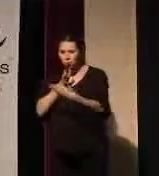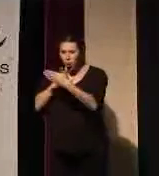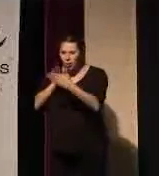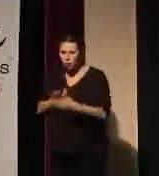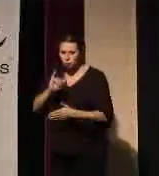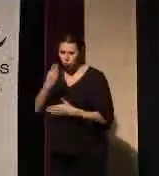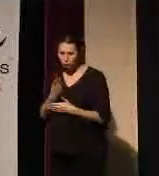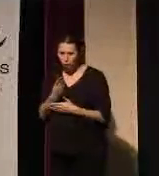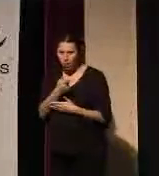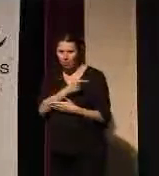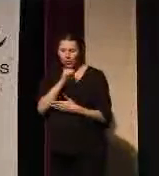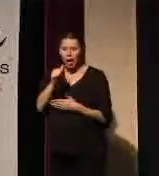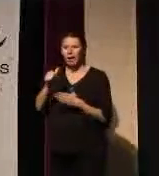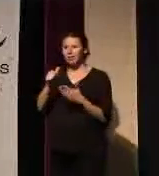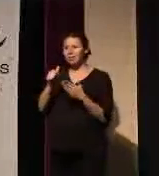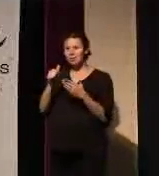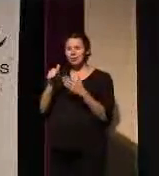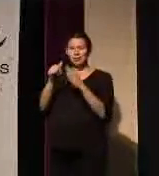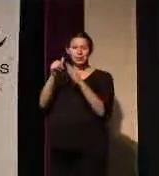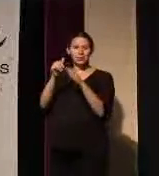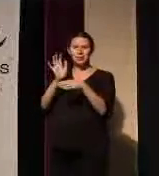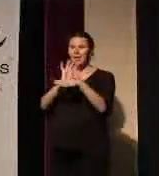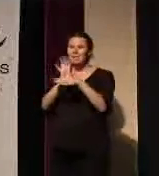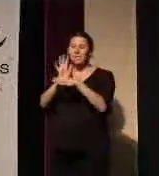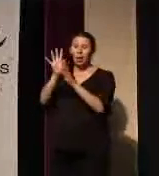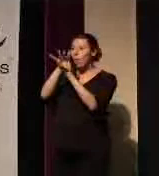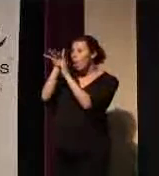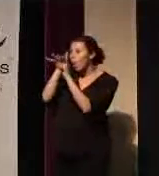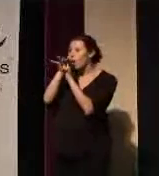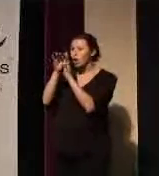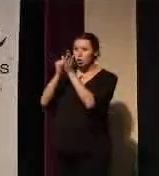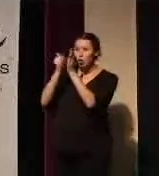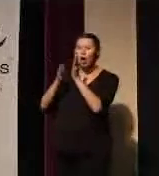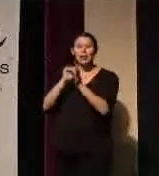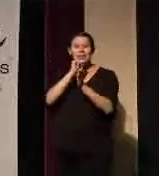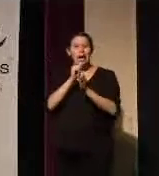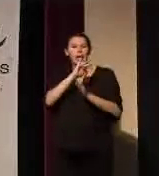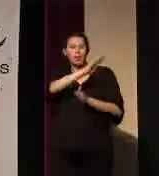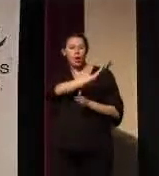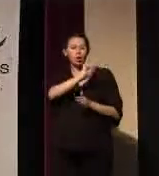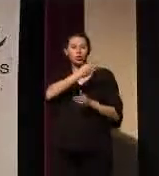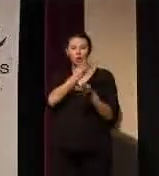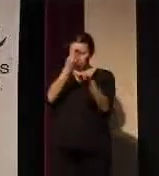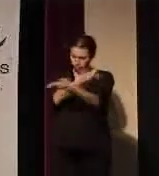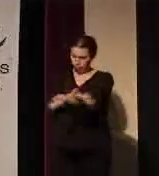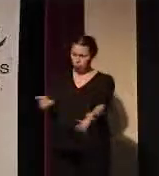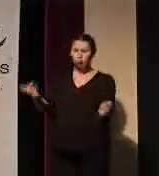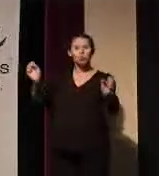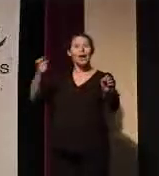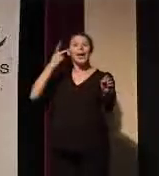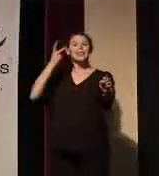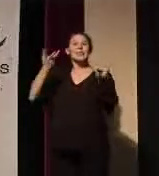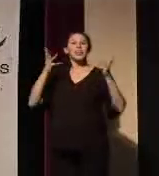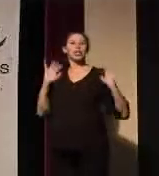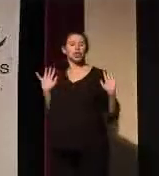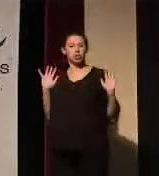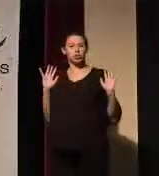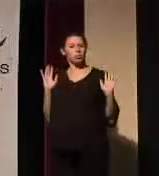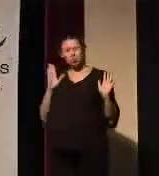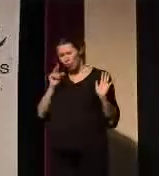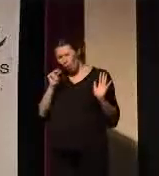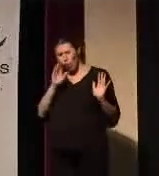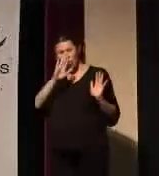They're not documentary filmmakers. They're not journalists. Their job isn't to just put it all out there and now everybody can see it. Their job is to be